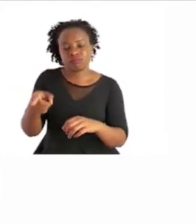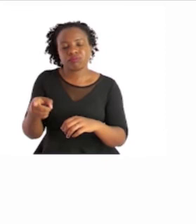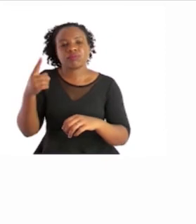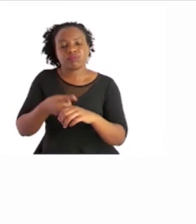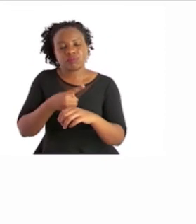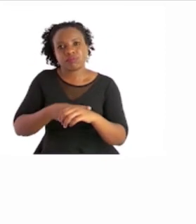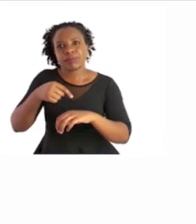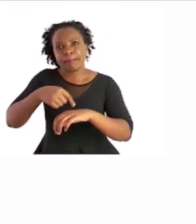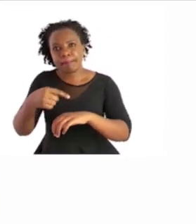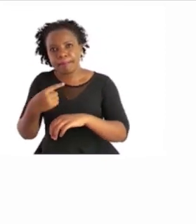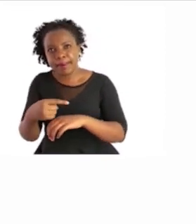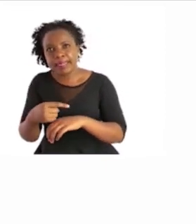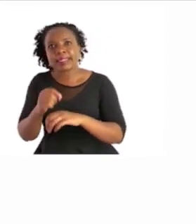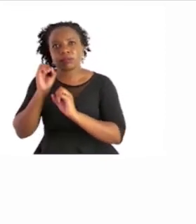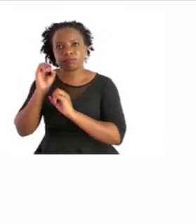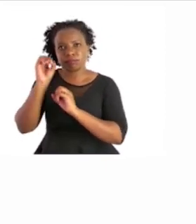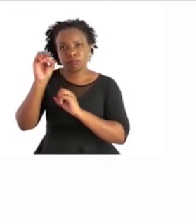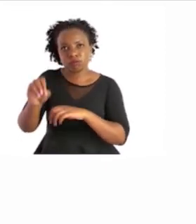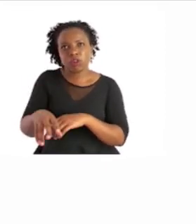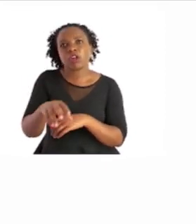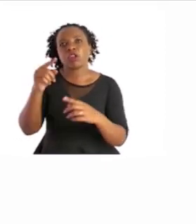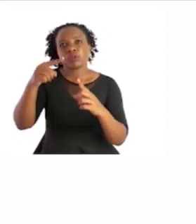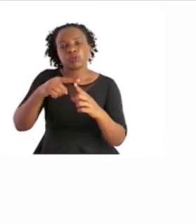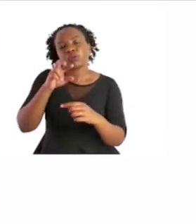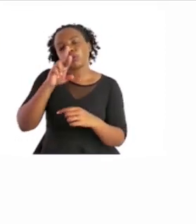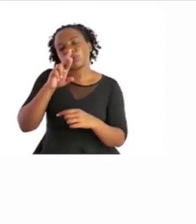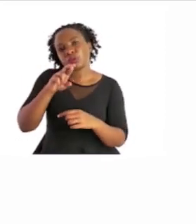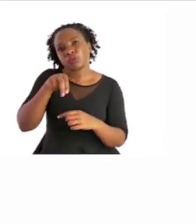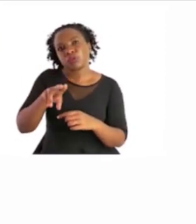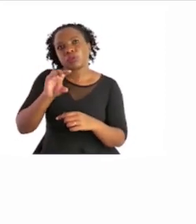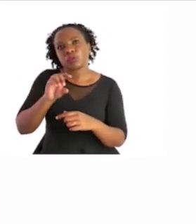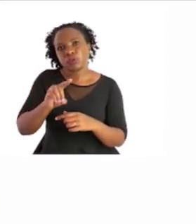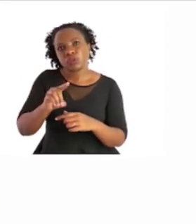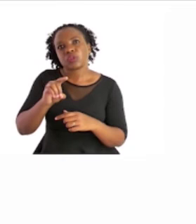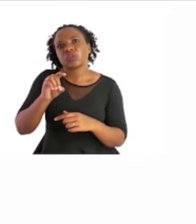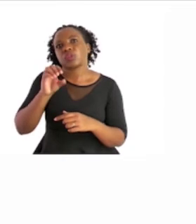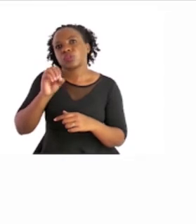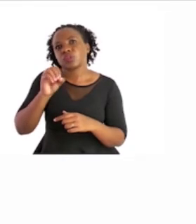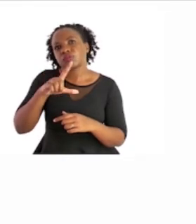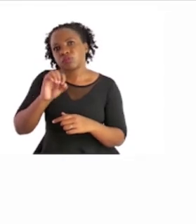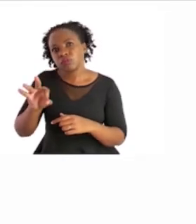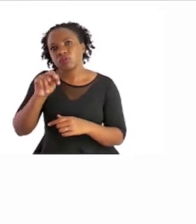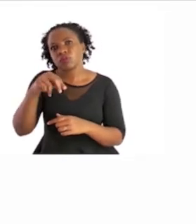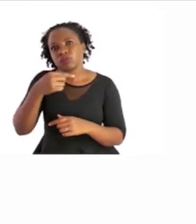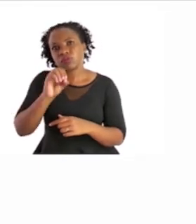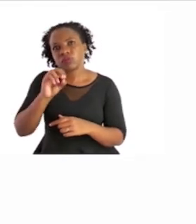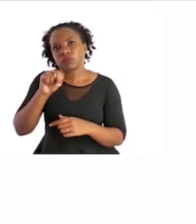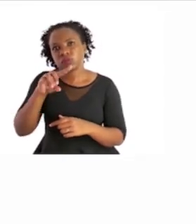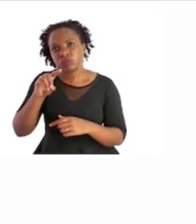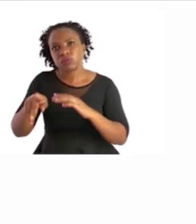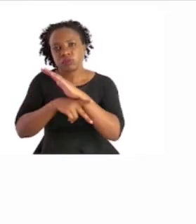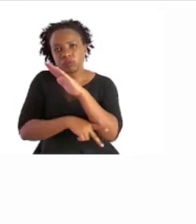and takes him to Rudolph Gondo Primary School.